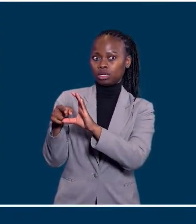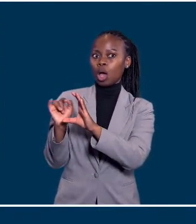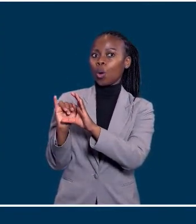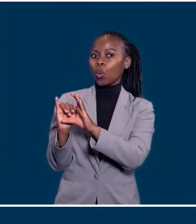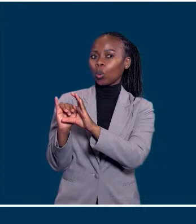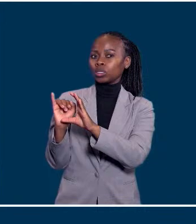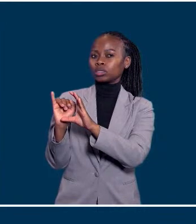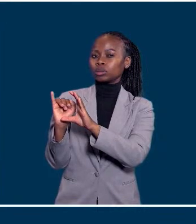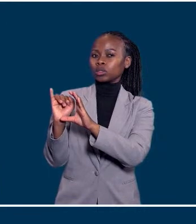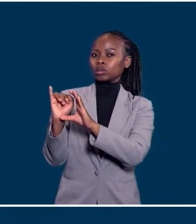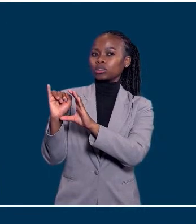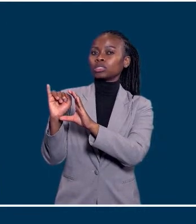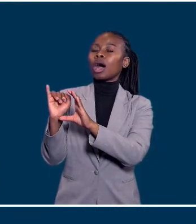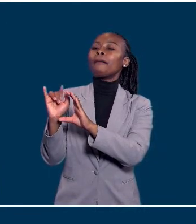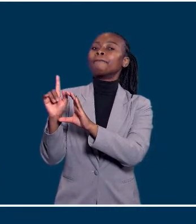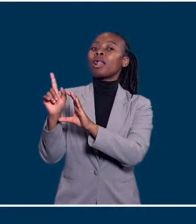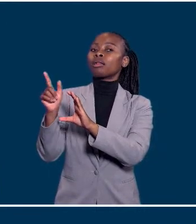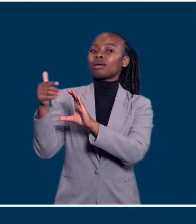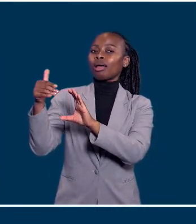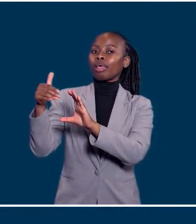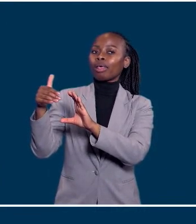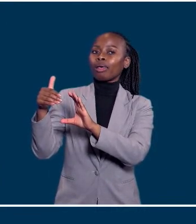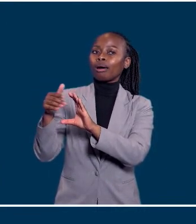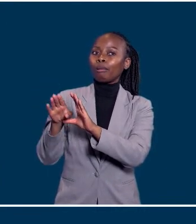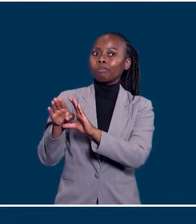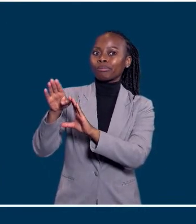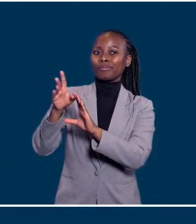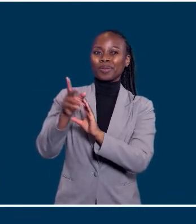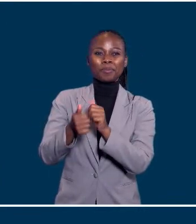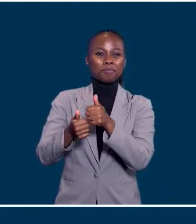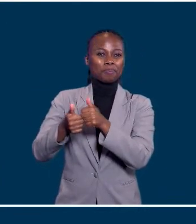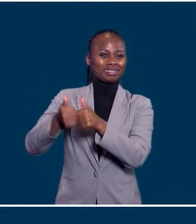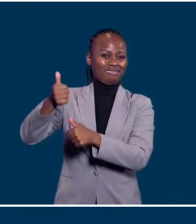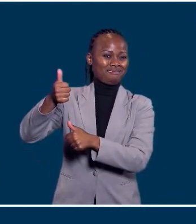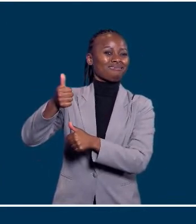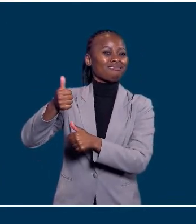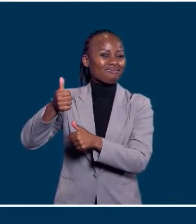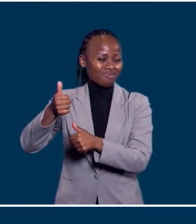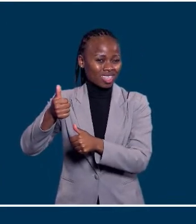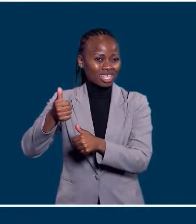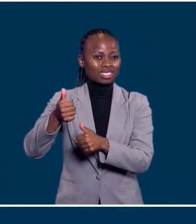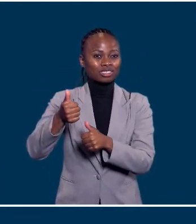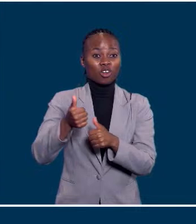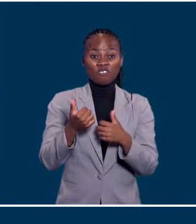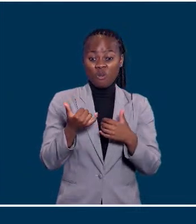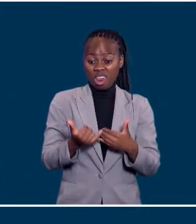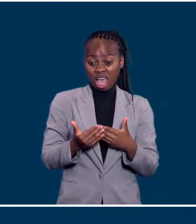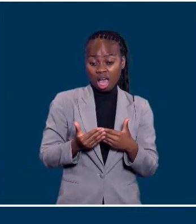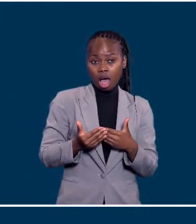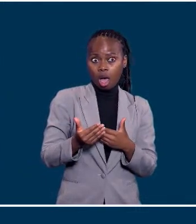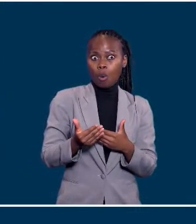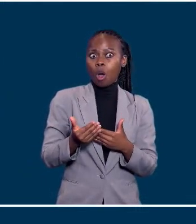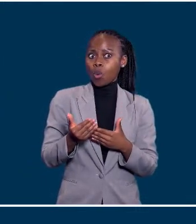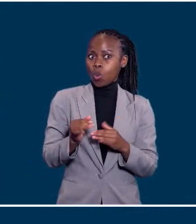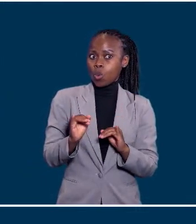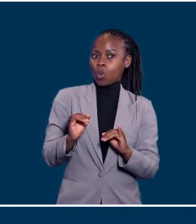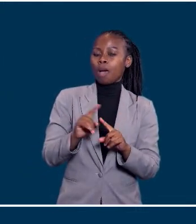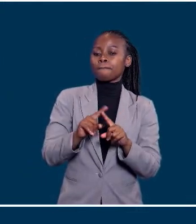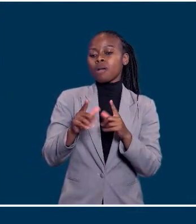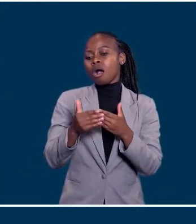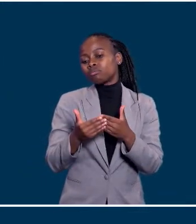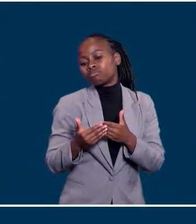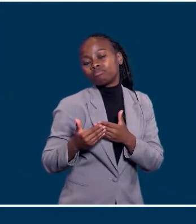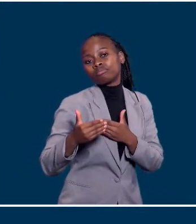has led to the MPC being worried about their confidence in the medium-term forecast,